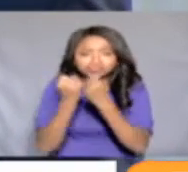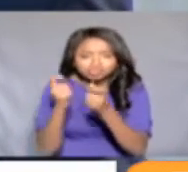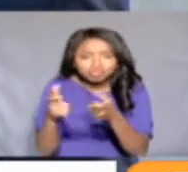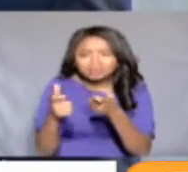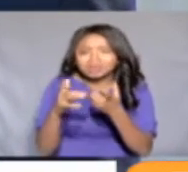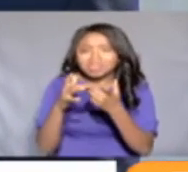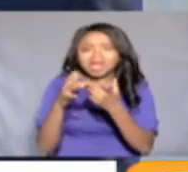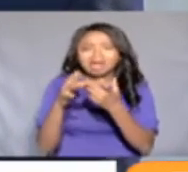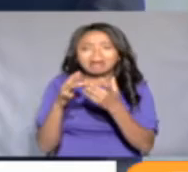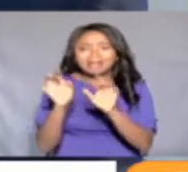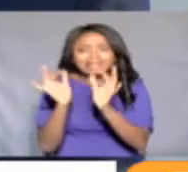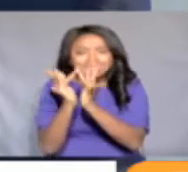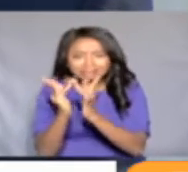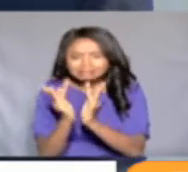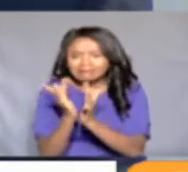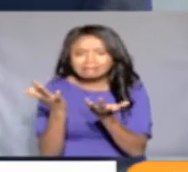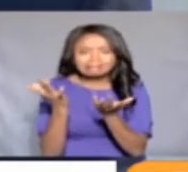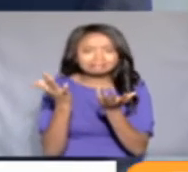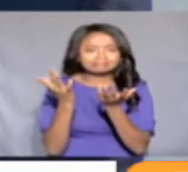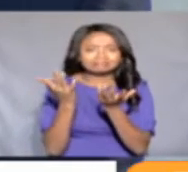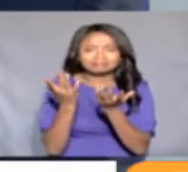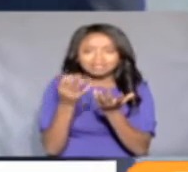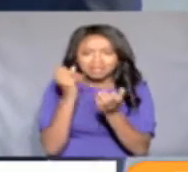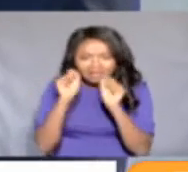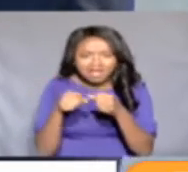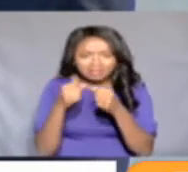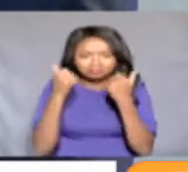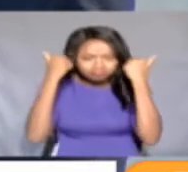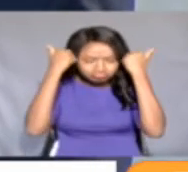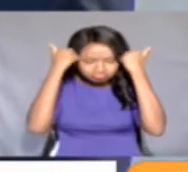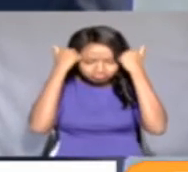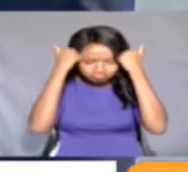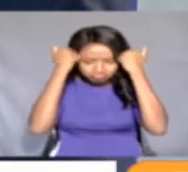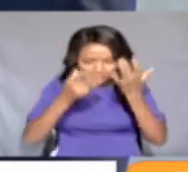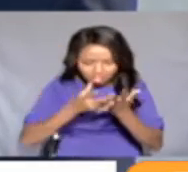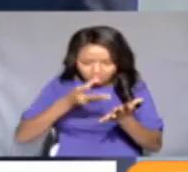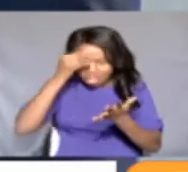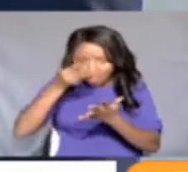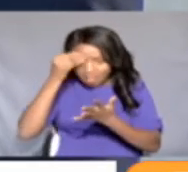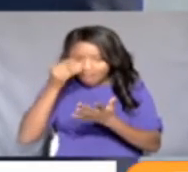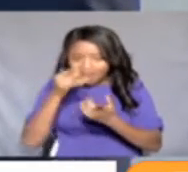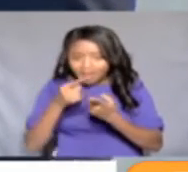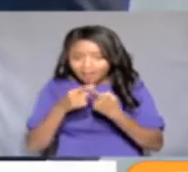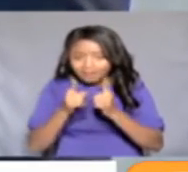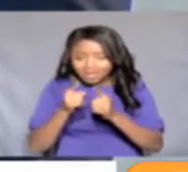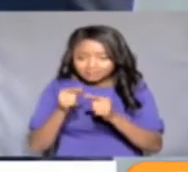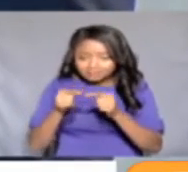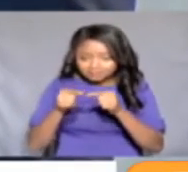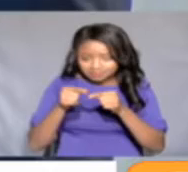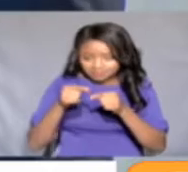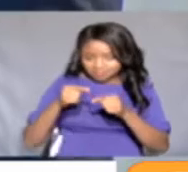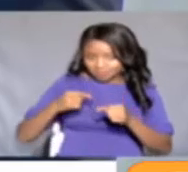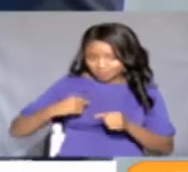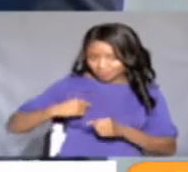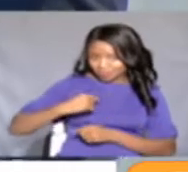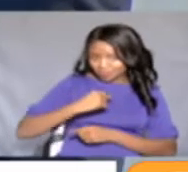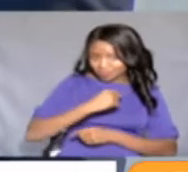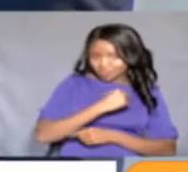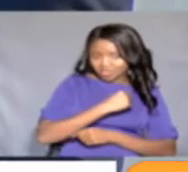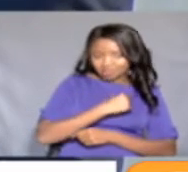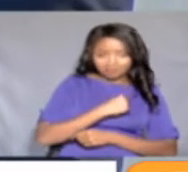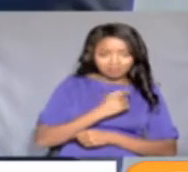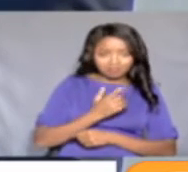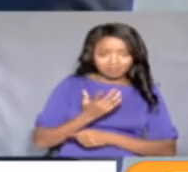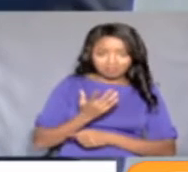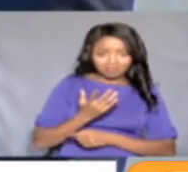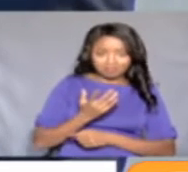of education going on everywhere else now. So we have to move fast, come up with all this and educate our